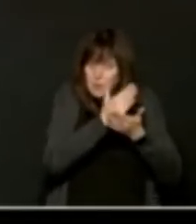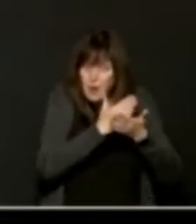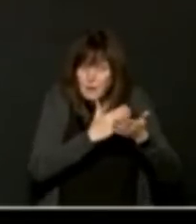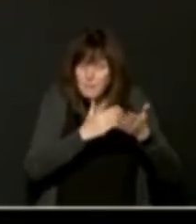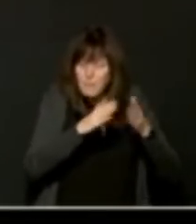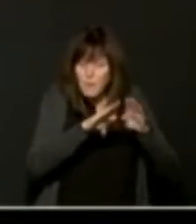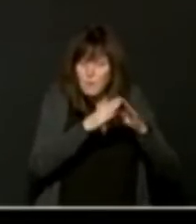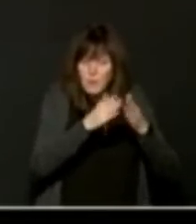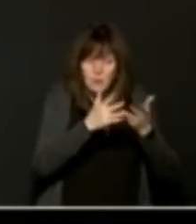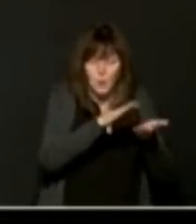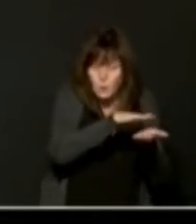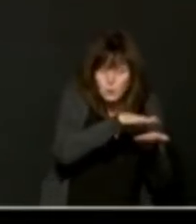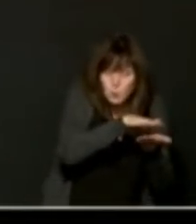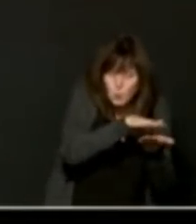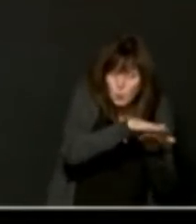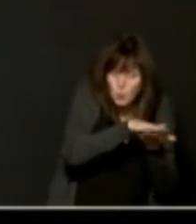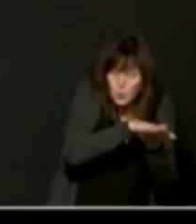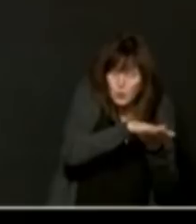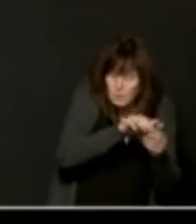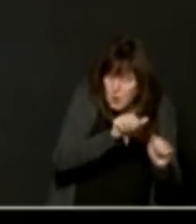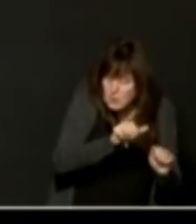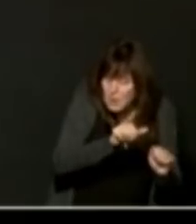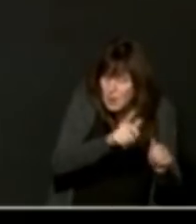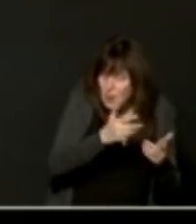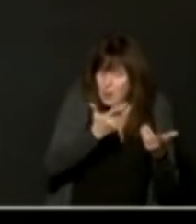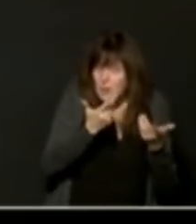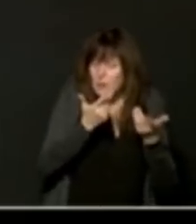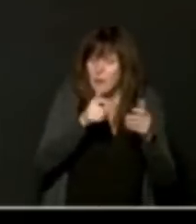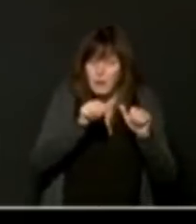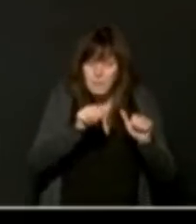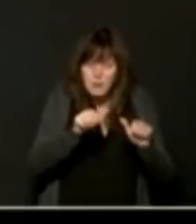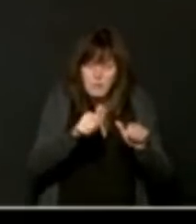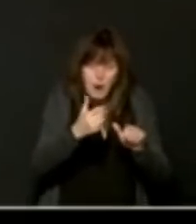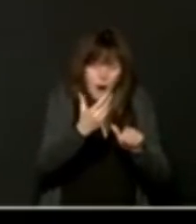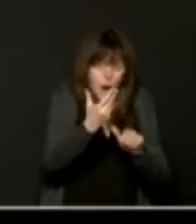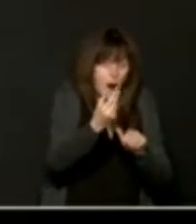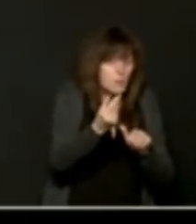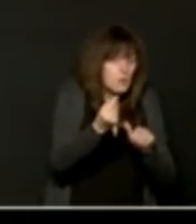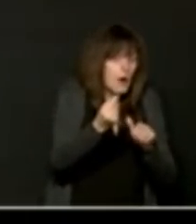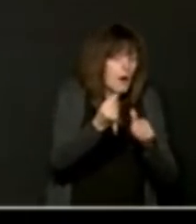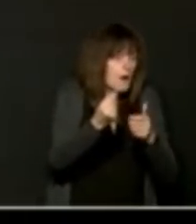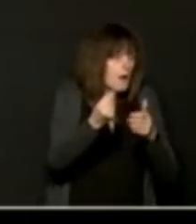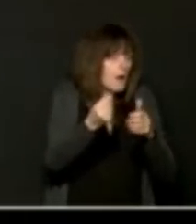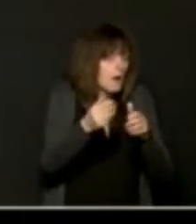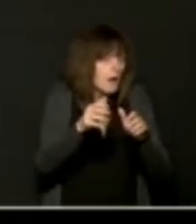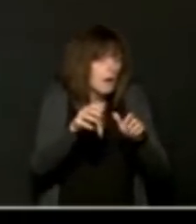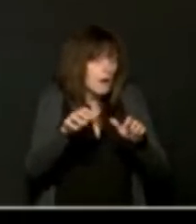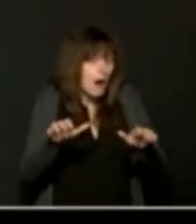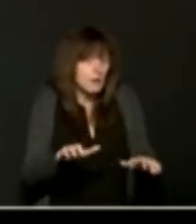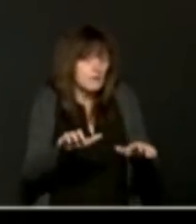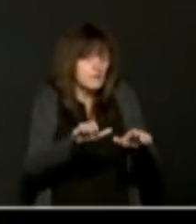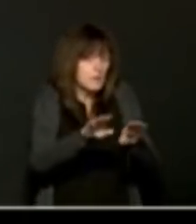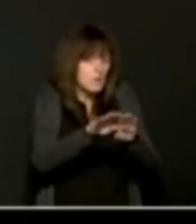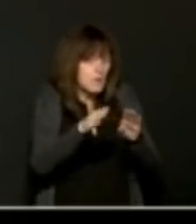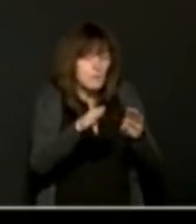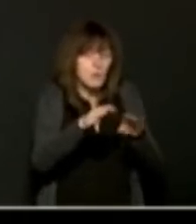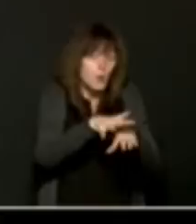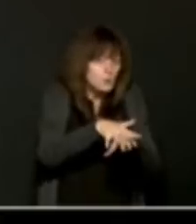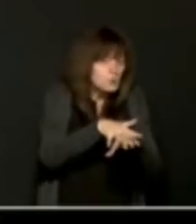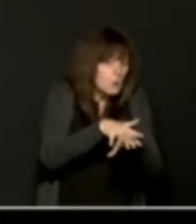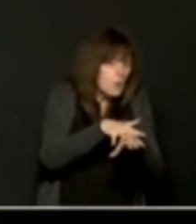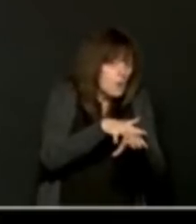a possible relaxing of outdoor activity rules at first? That kind of thing would be a gradual change we'd see?